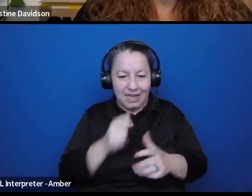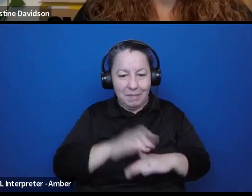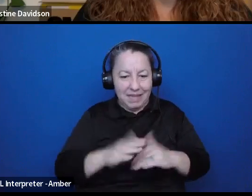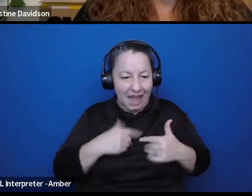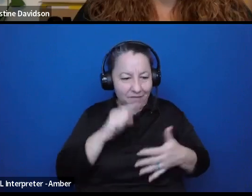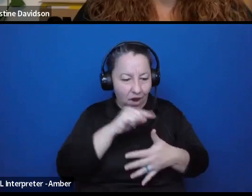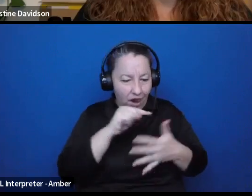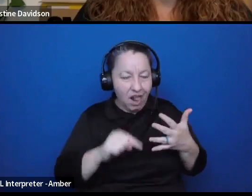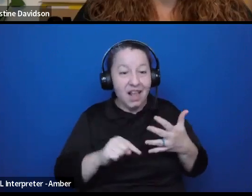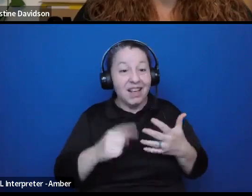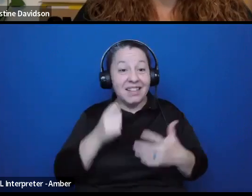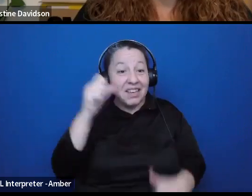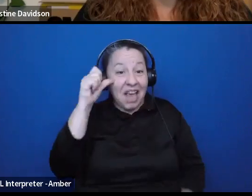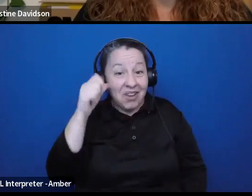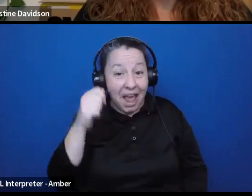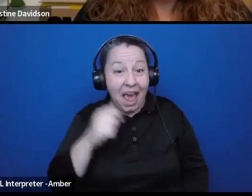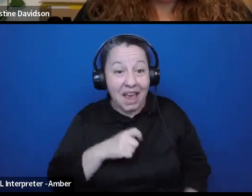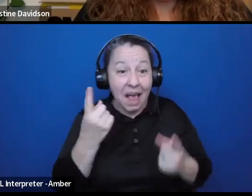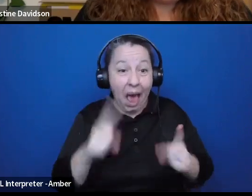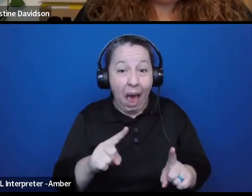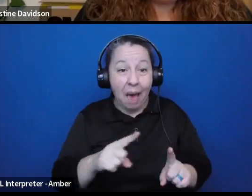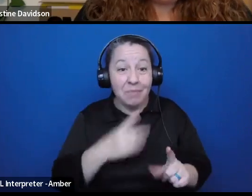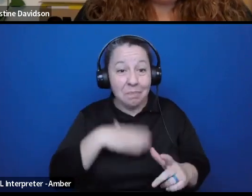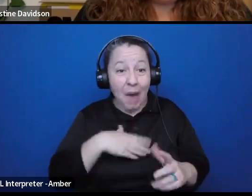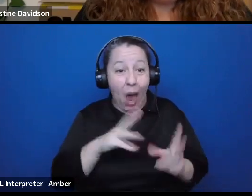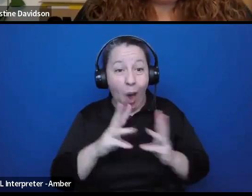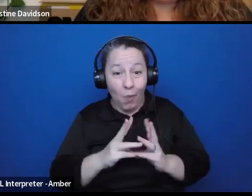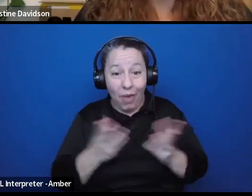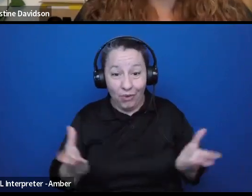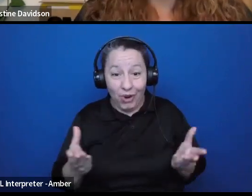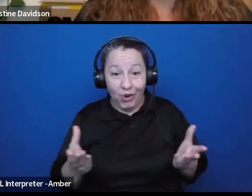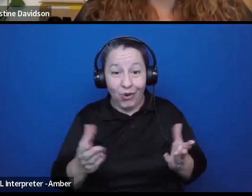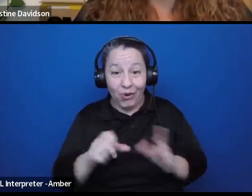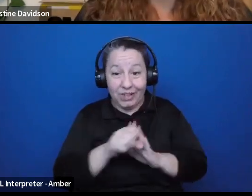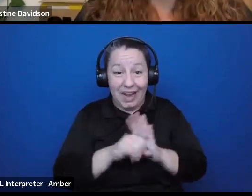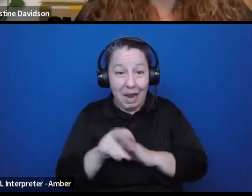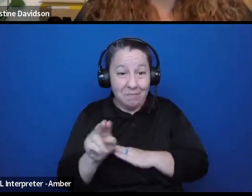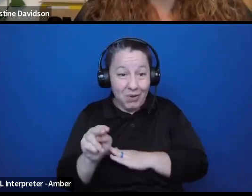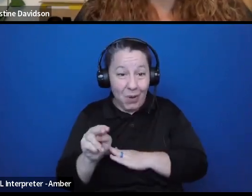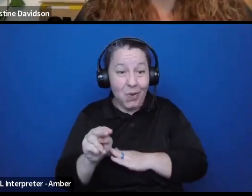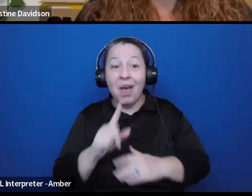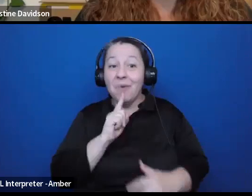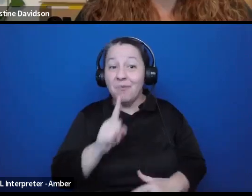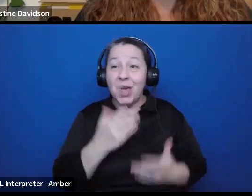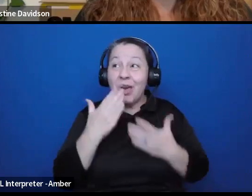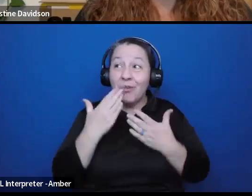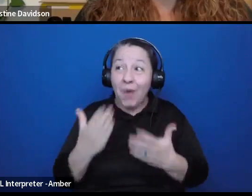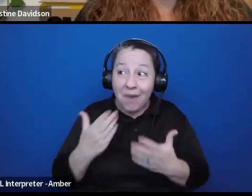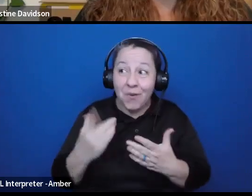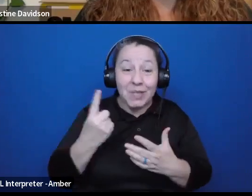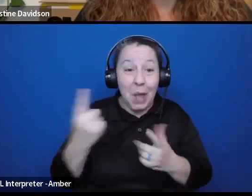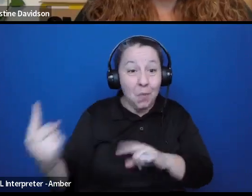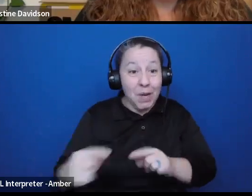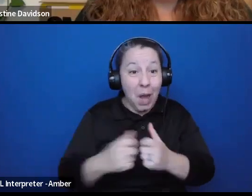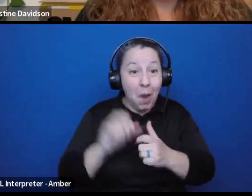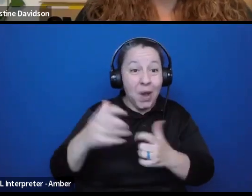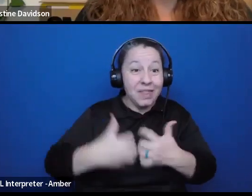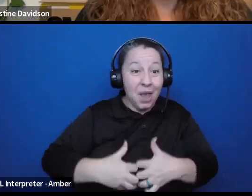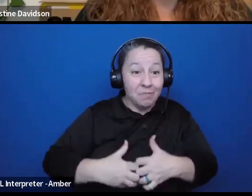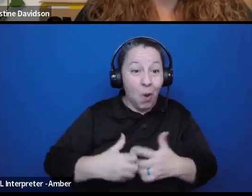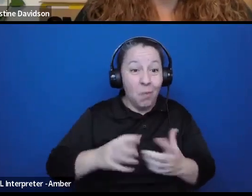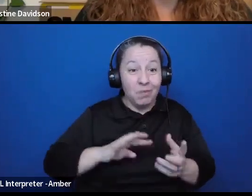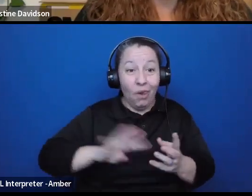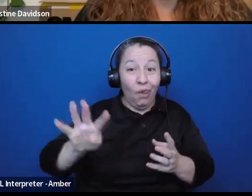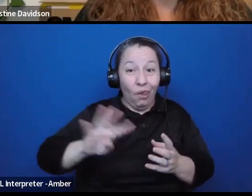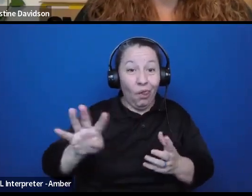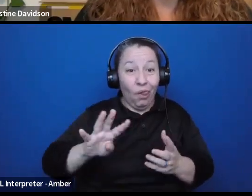in Minnesota, and I'm certainly grateful that someone came with their snowblower and snowblowed my driveway so I